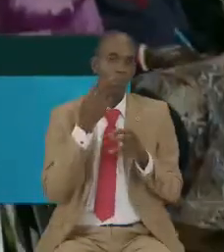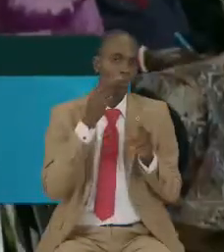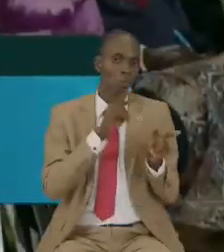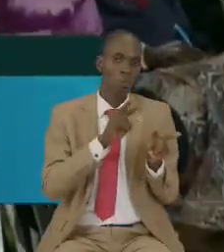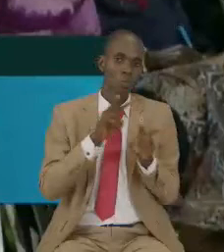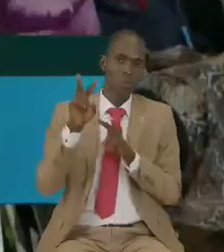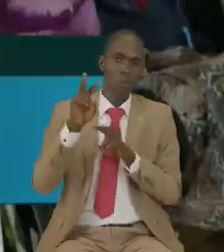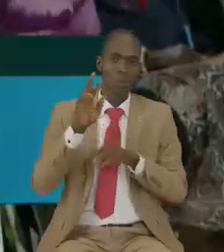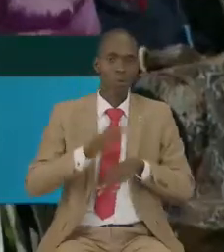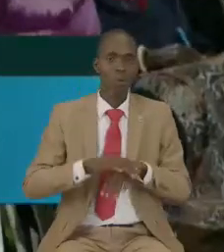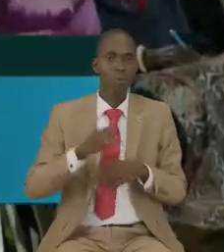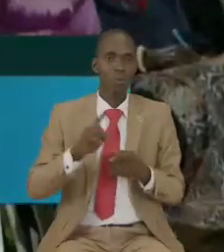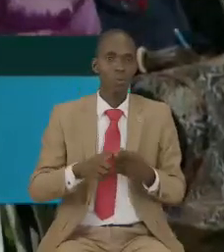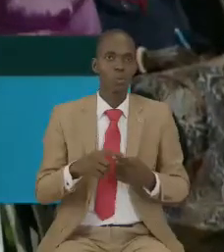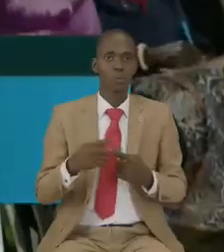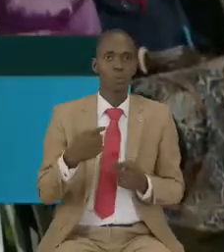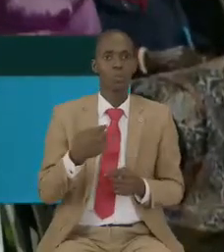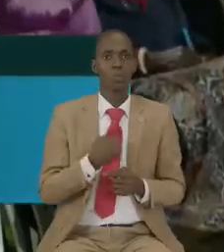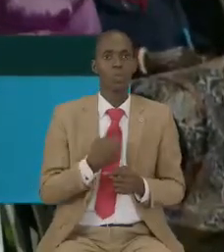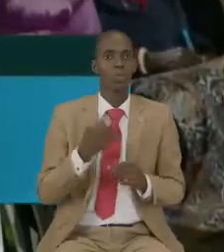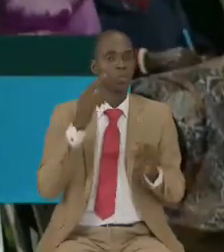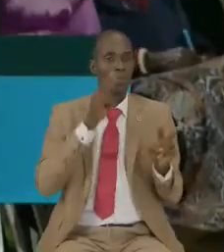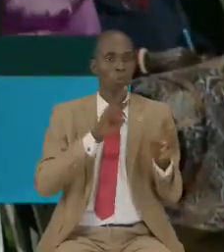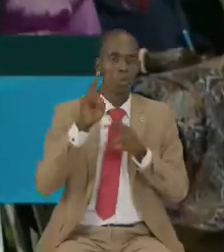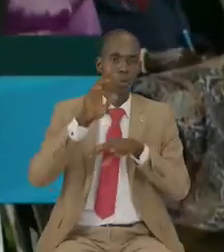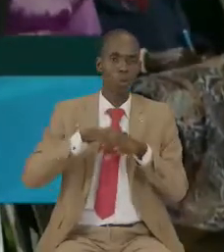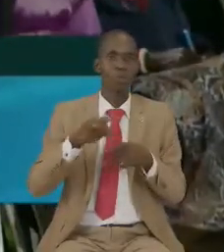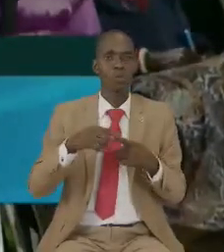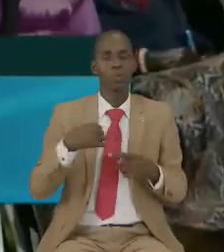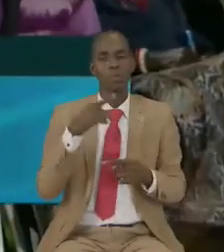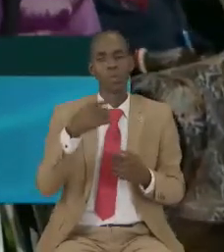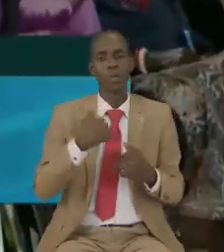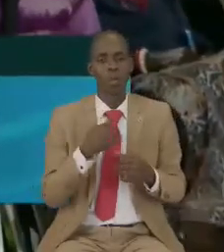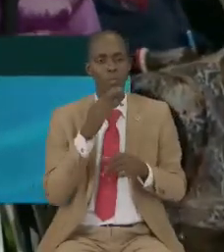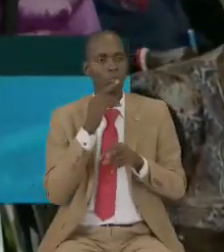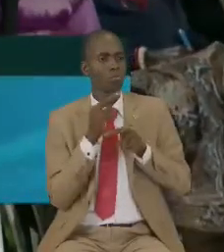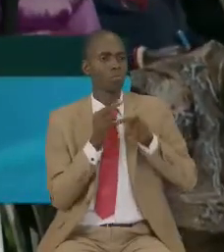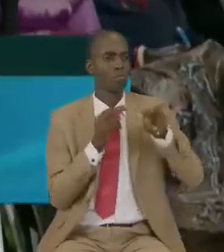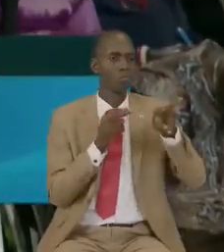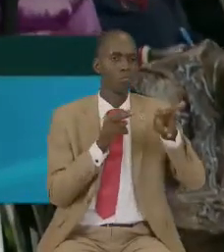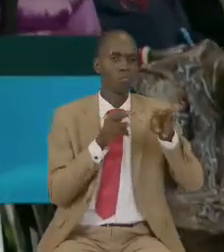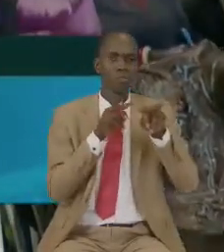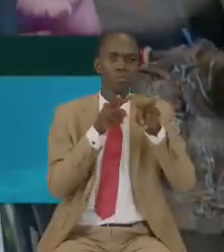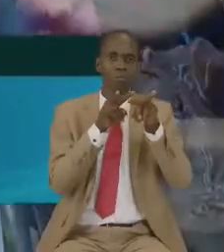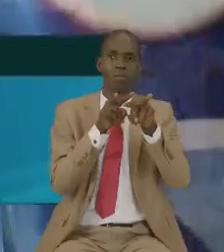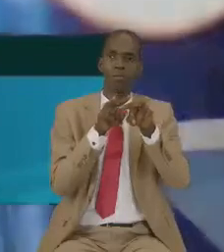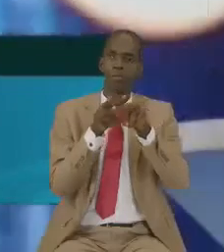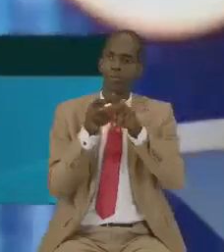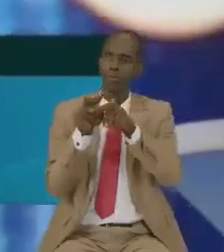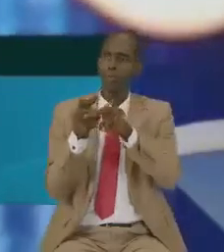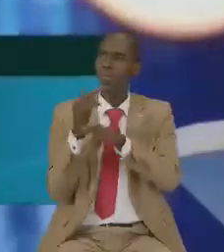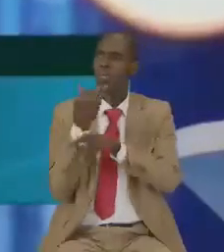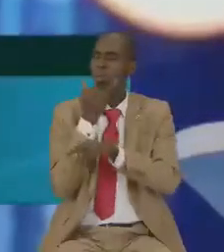me. Look unto me. You've been looking this way and that way, and the Lord is saying, there's